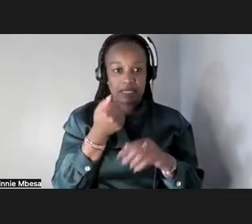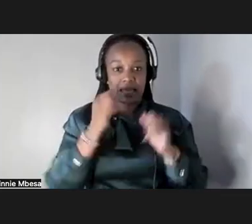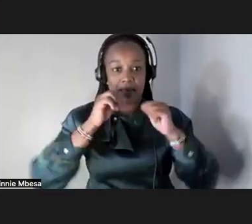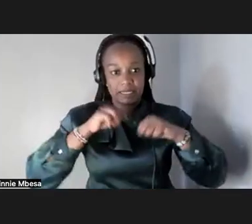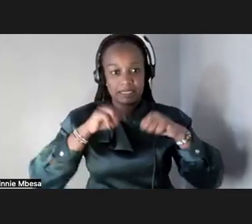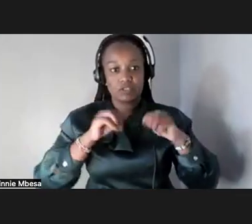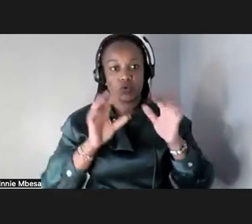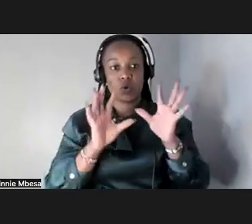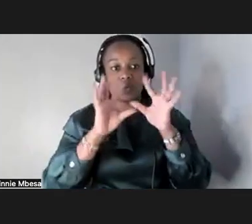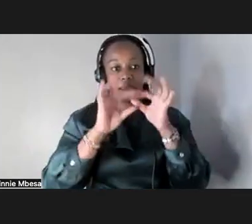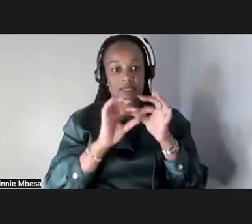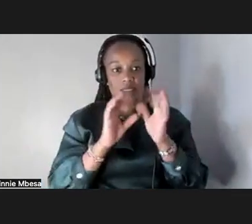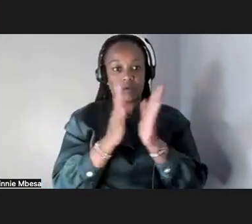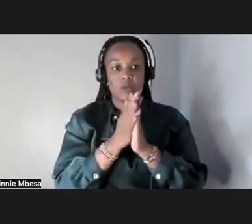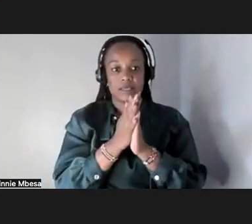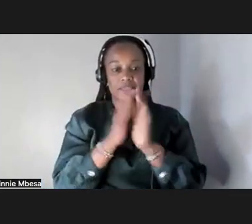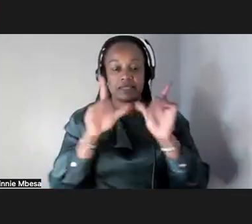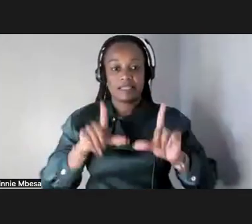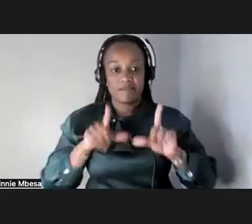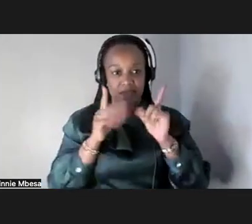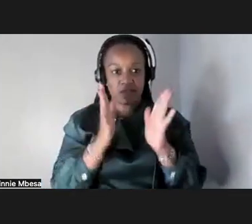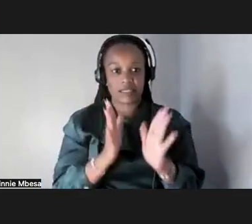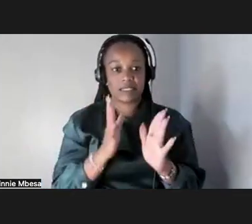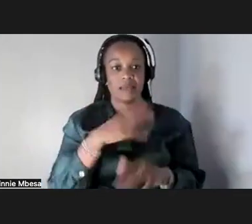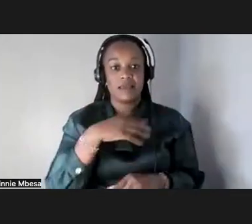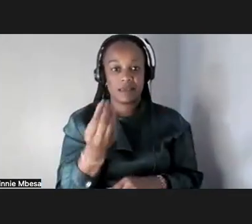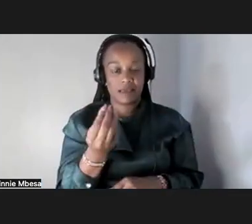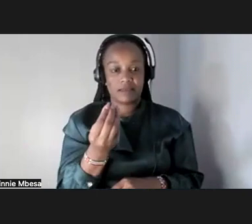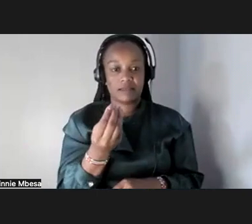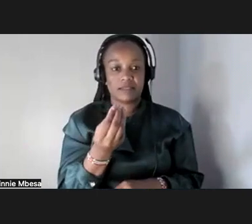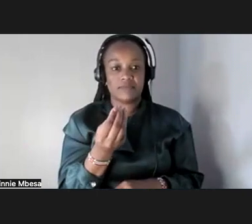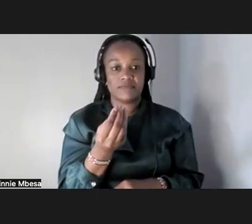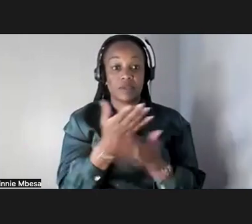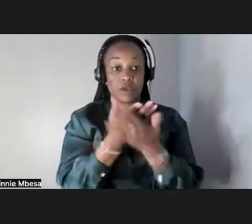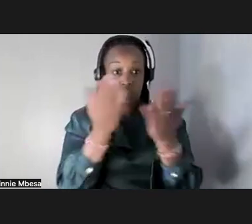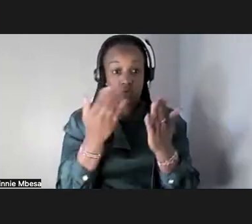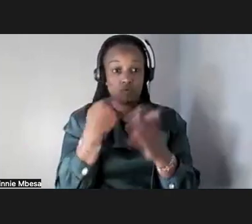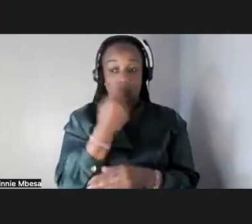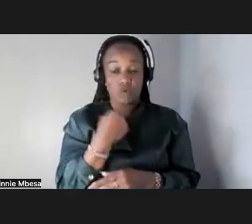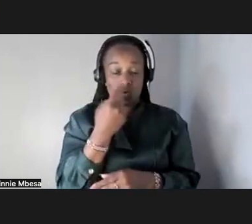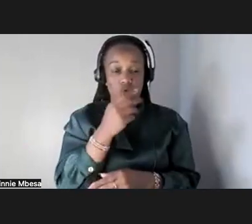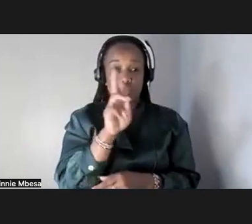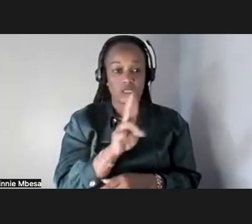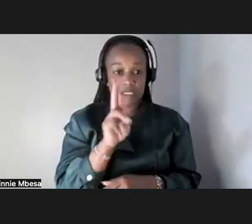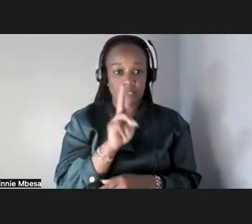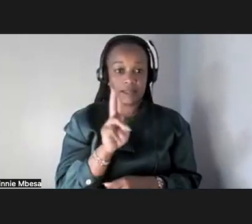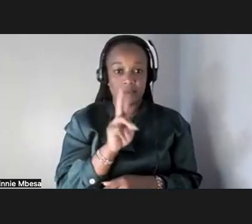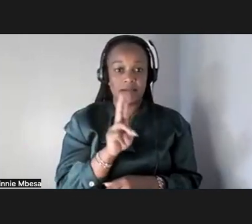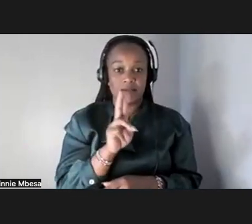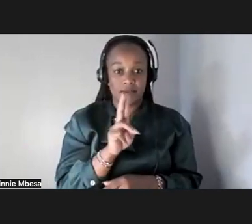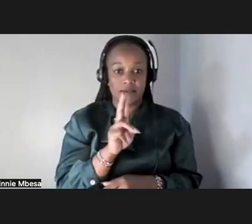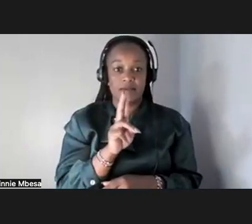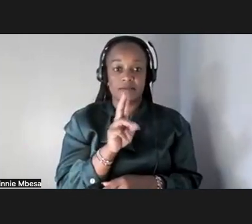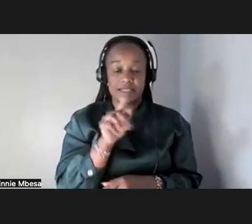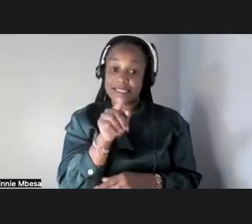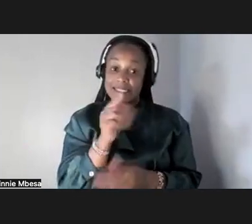with survivors and kind of those using the health facility, making sure that you have that kind of